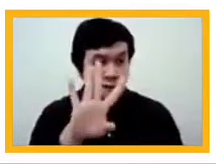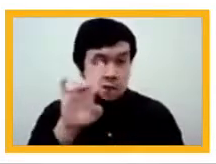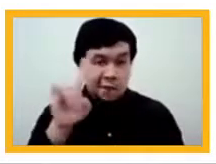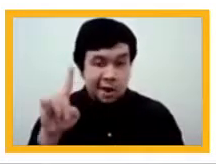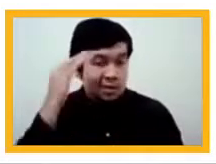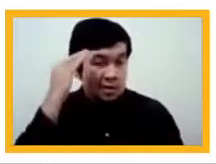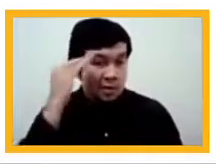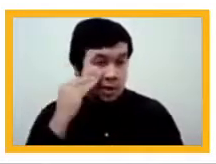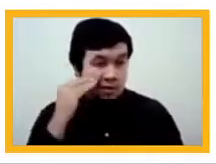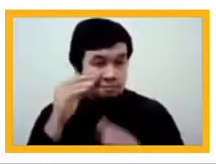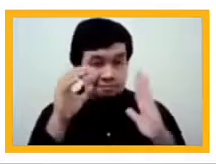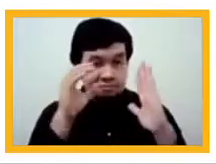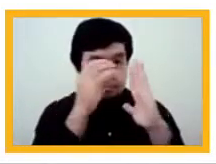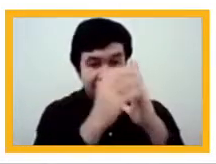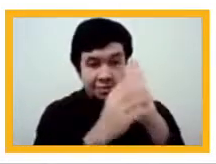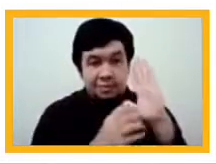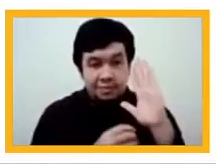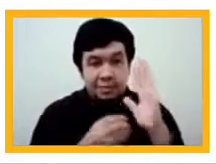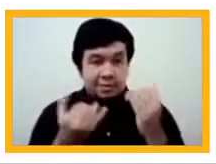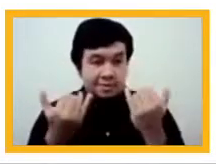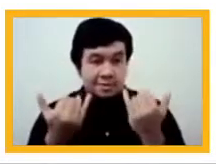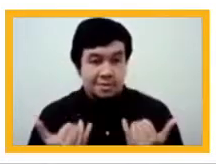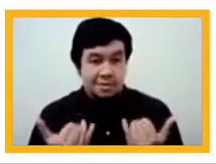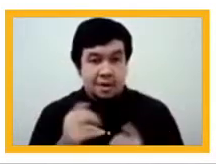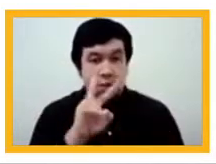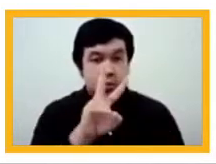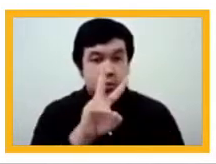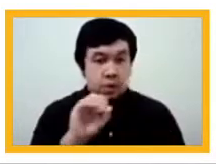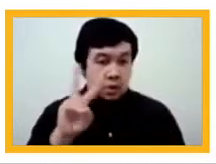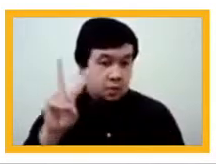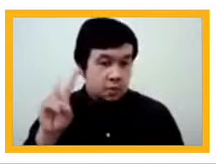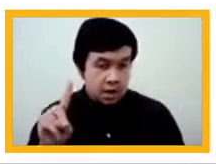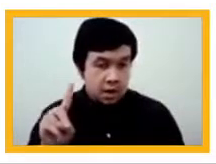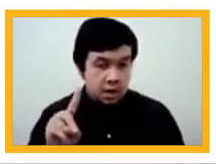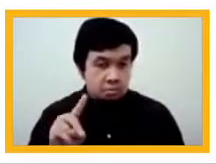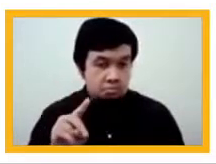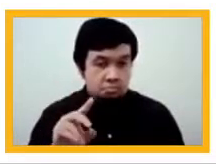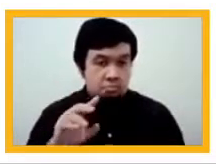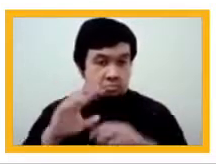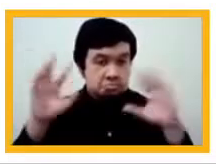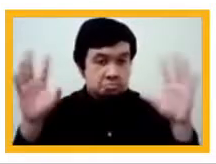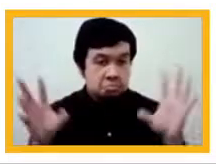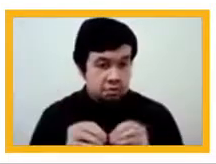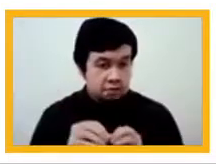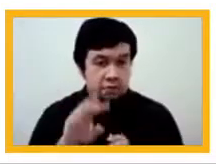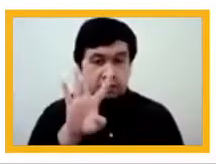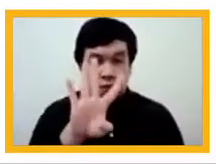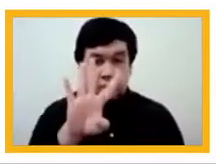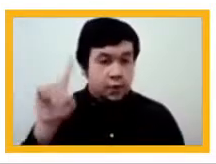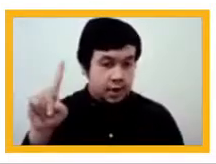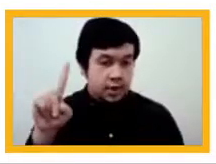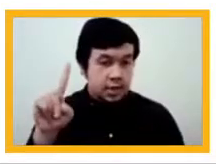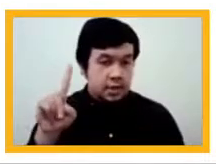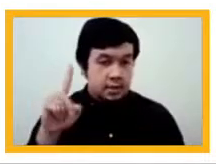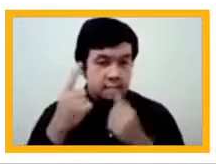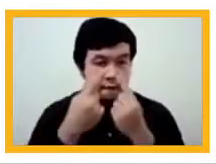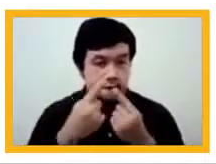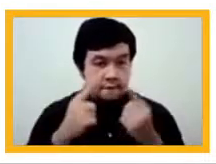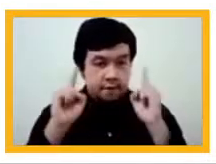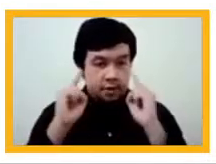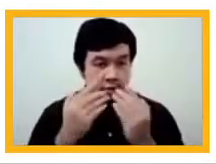8 universities joined in this program. So the total number of software-centered universities is 41